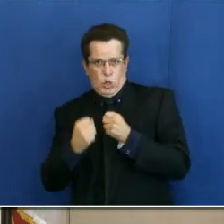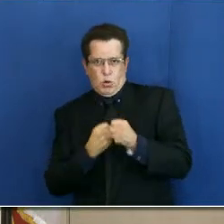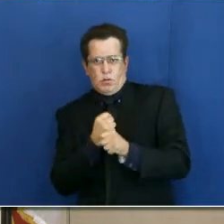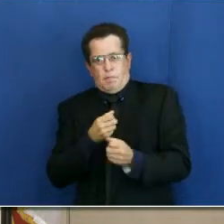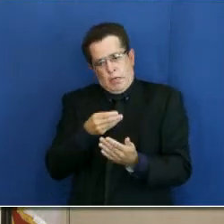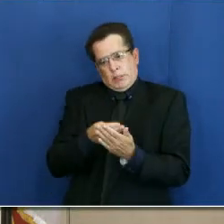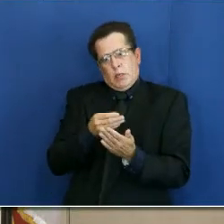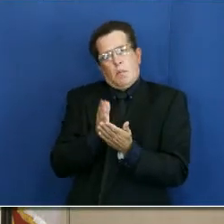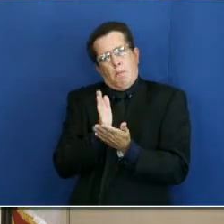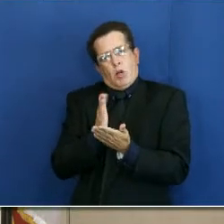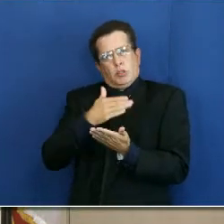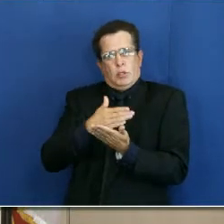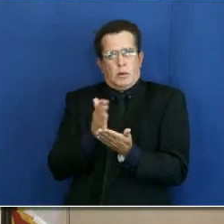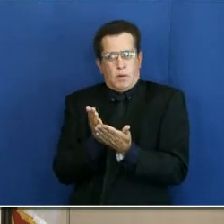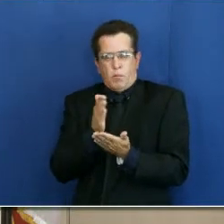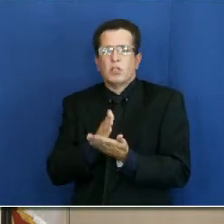budget.